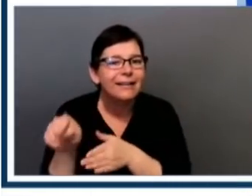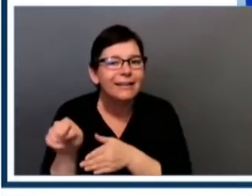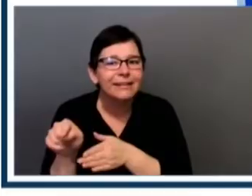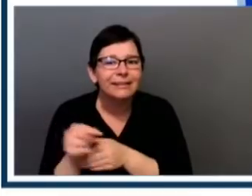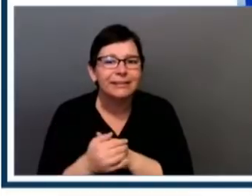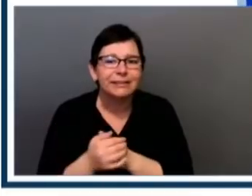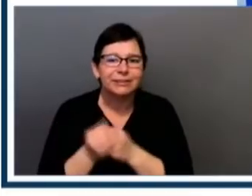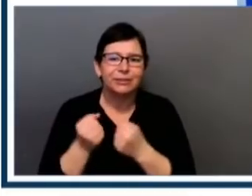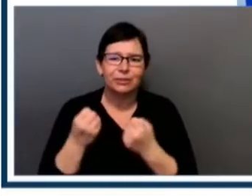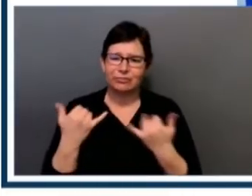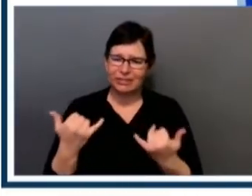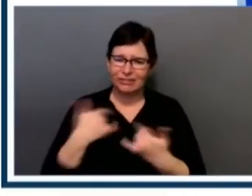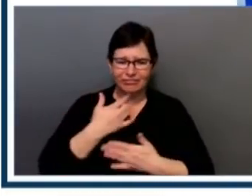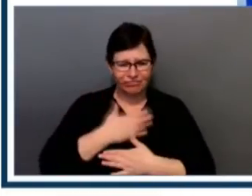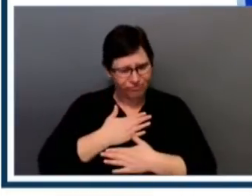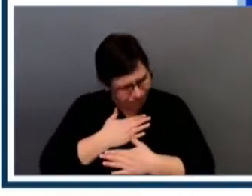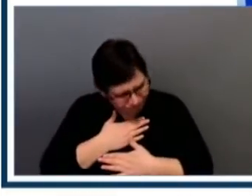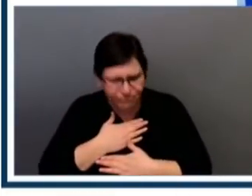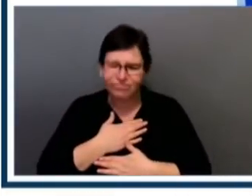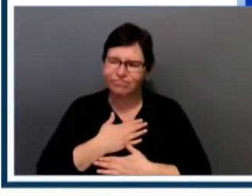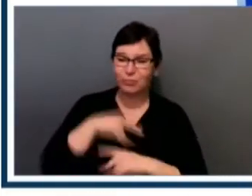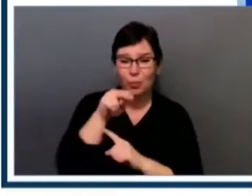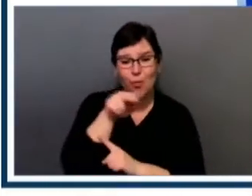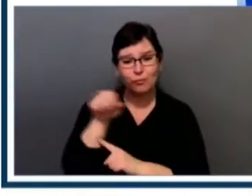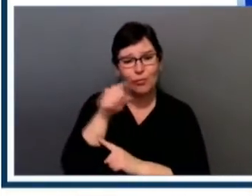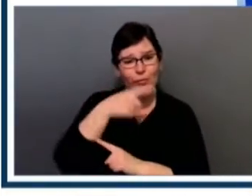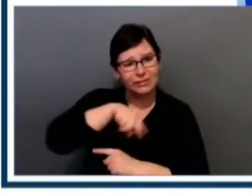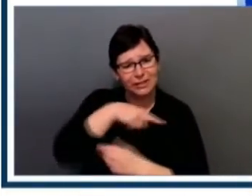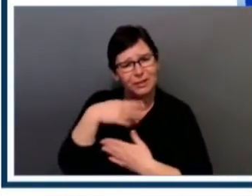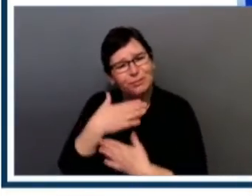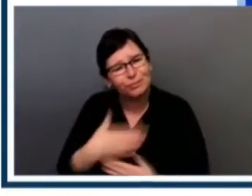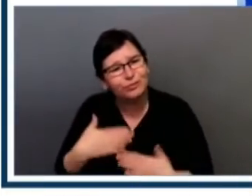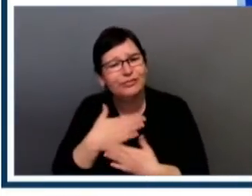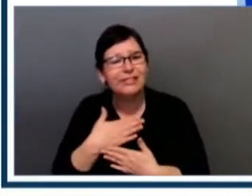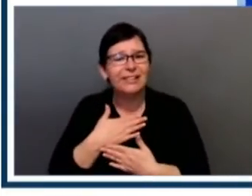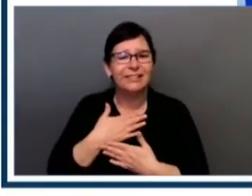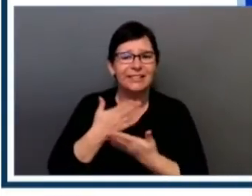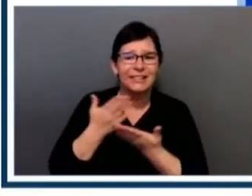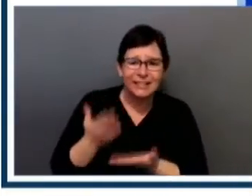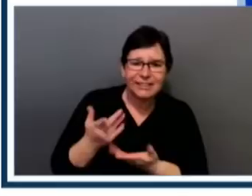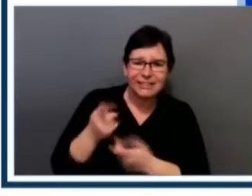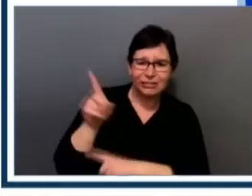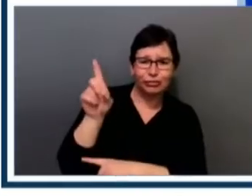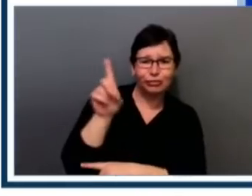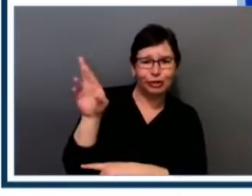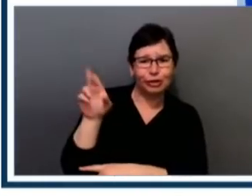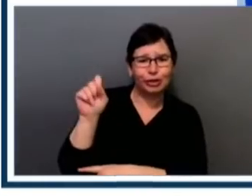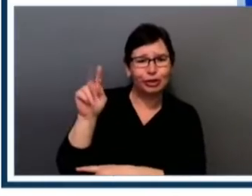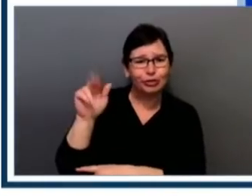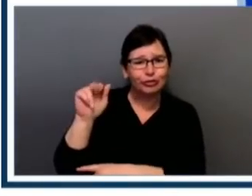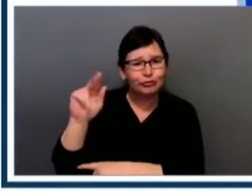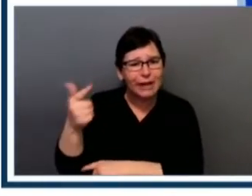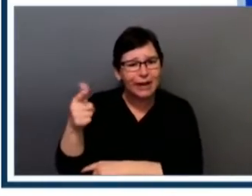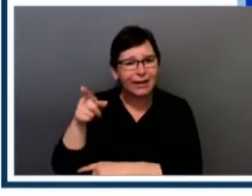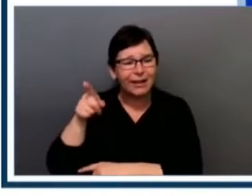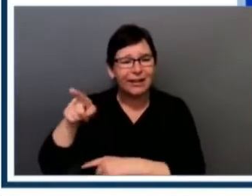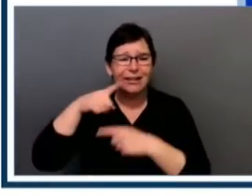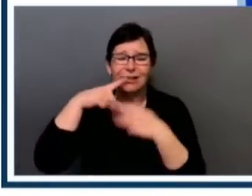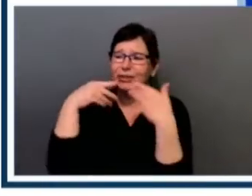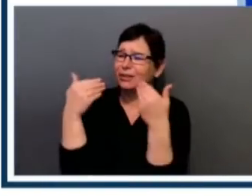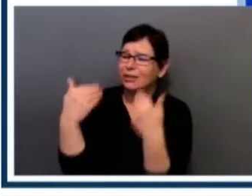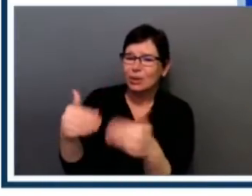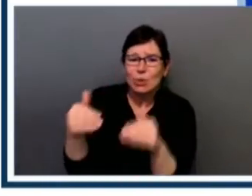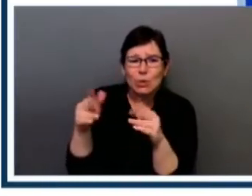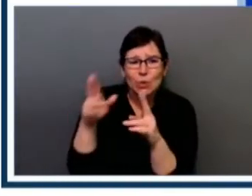properly articulated. So we thank you, Dr. Strang. You are one of a kind. Appreciate it. And having